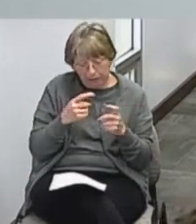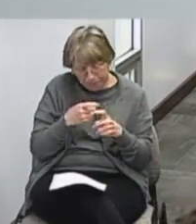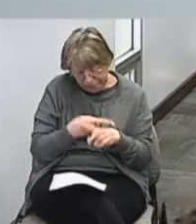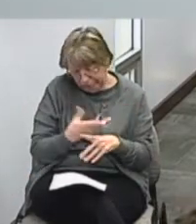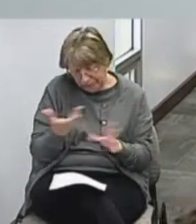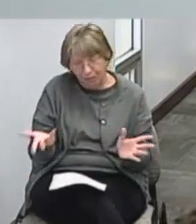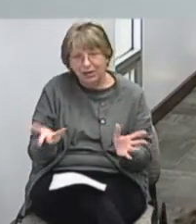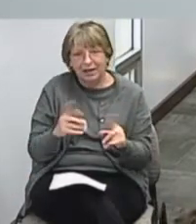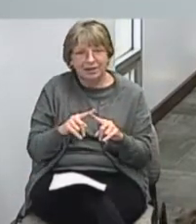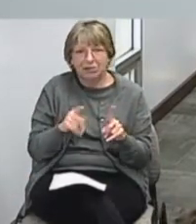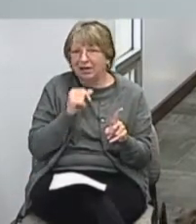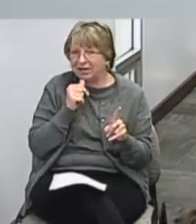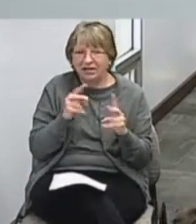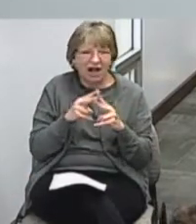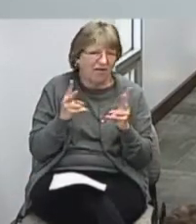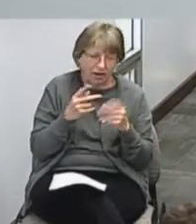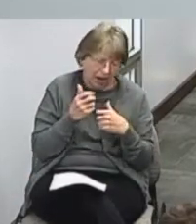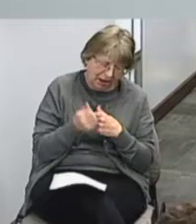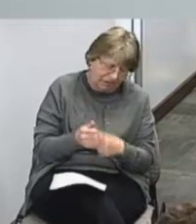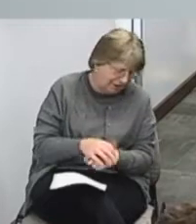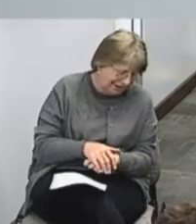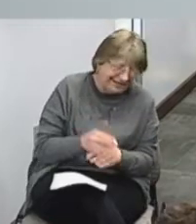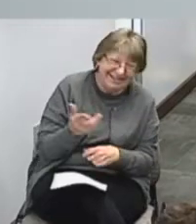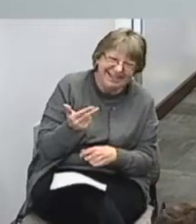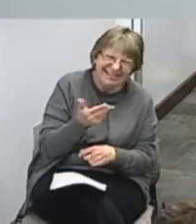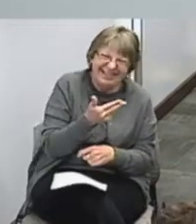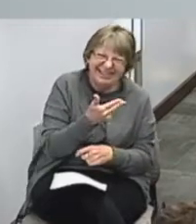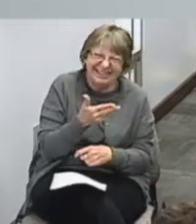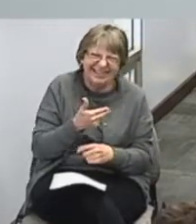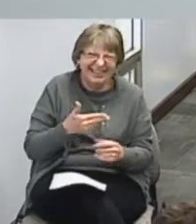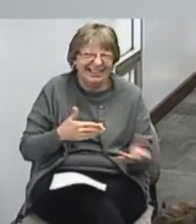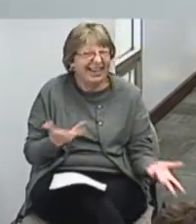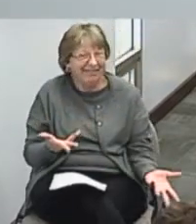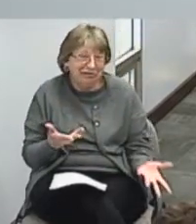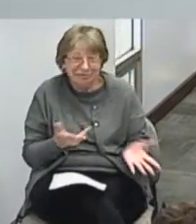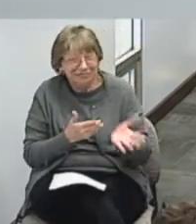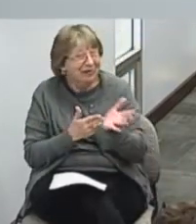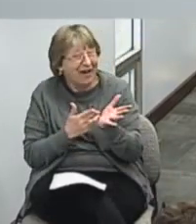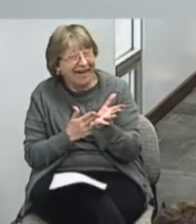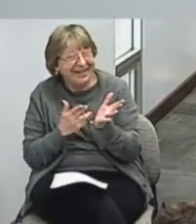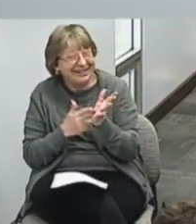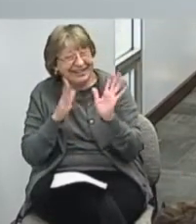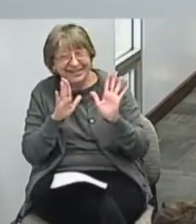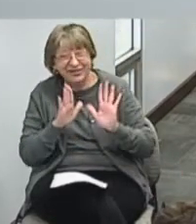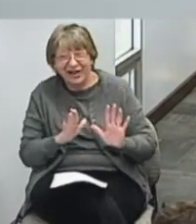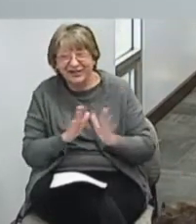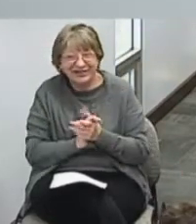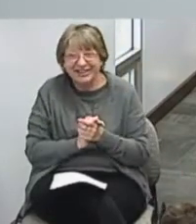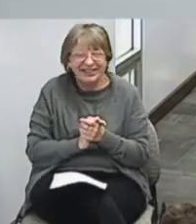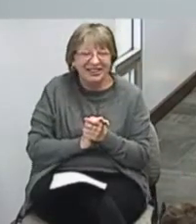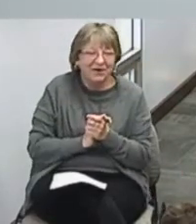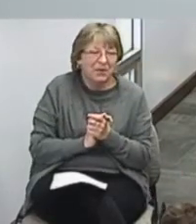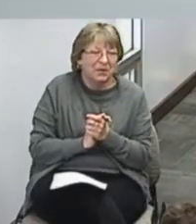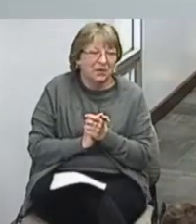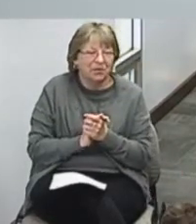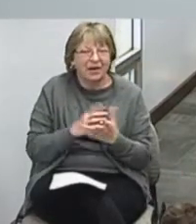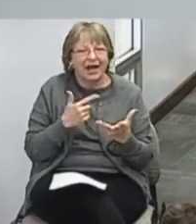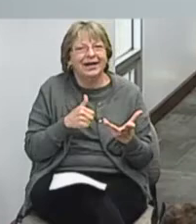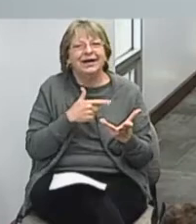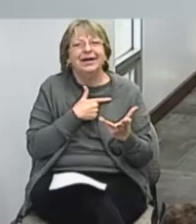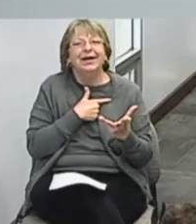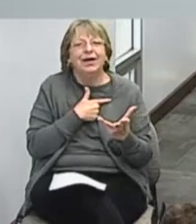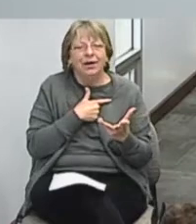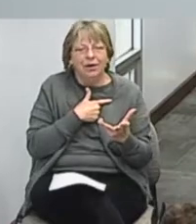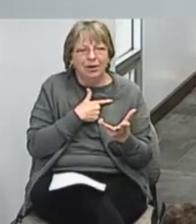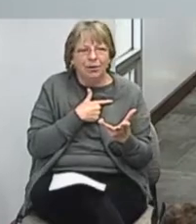very interesting. At least you're honest, Paul. It's the, we charter out